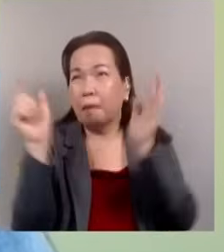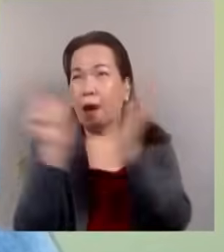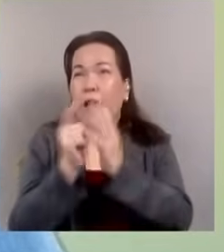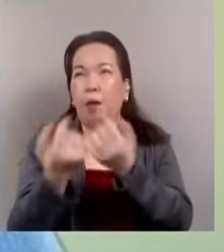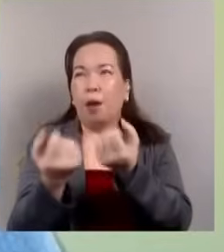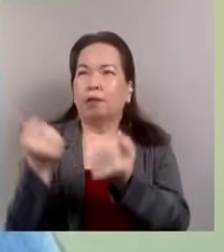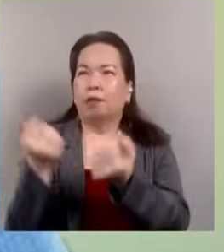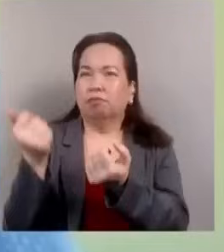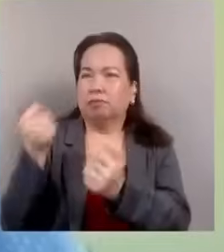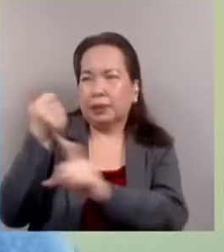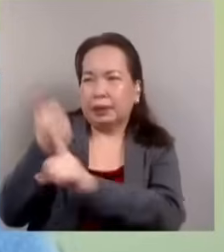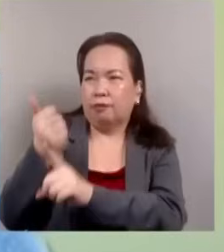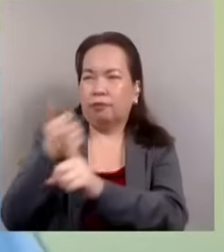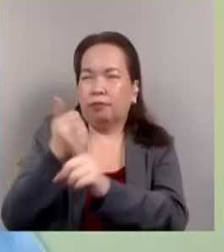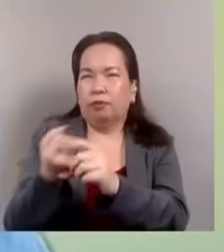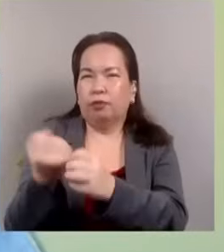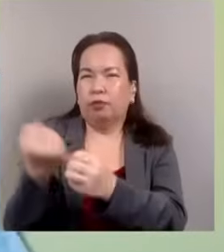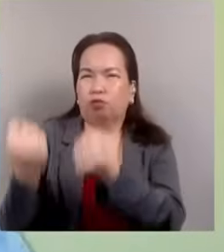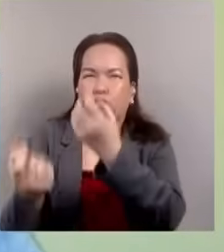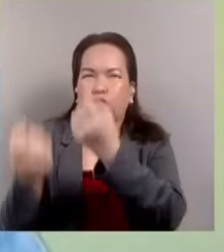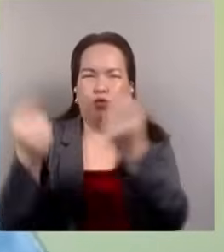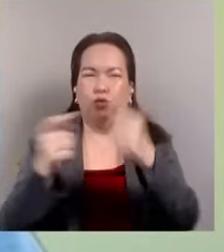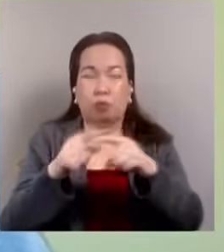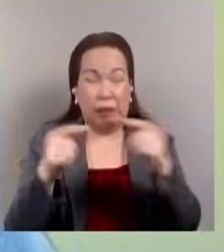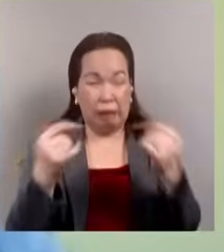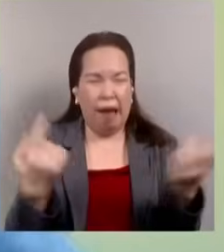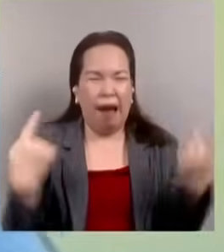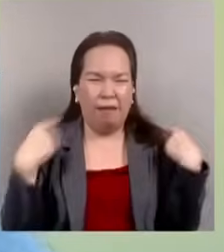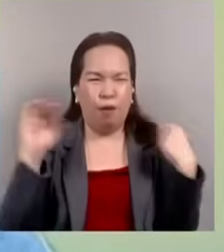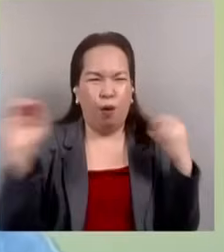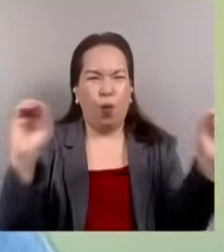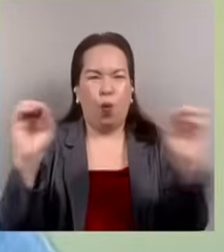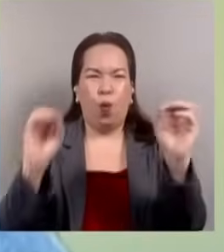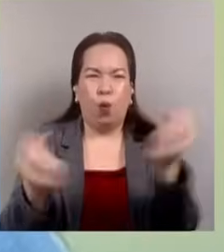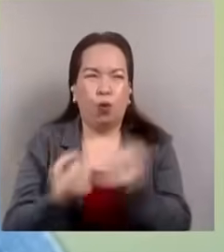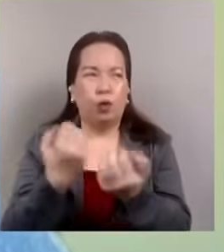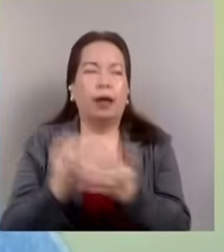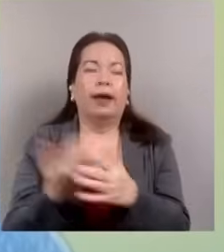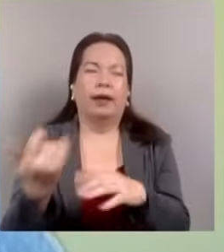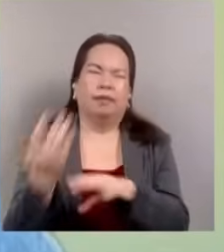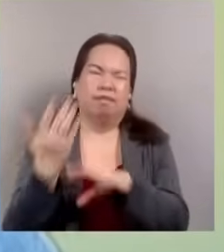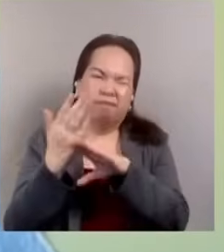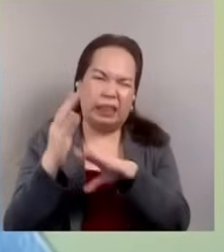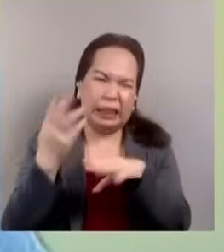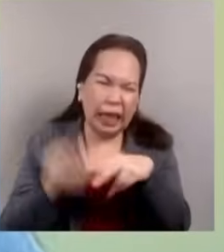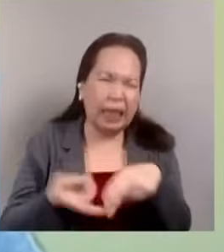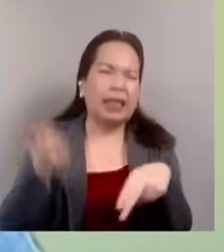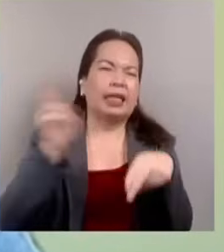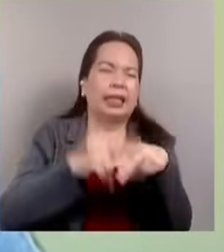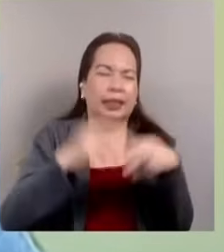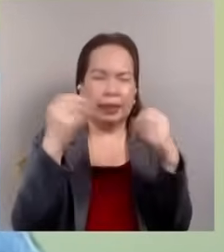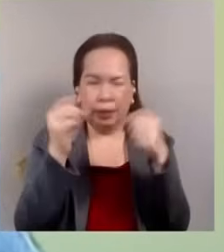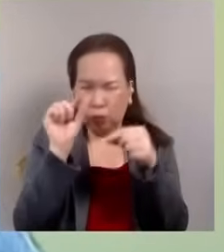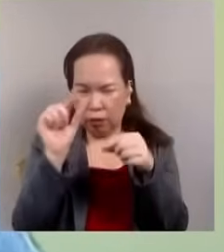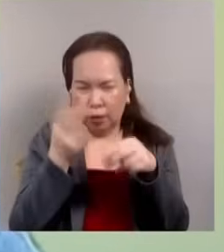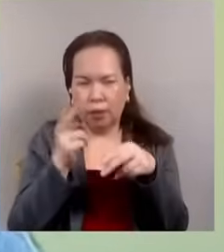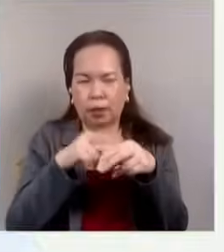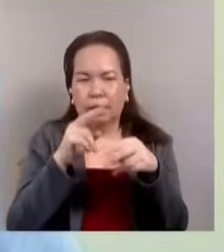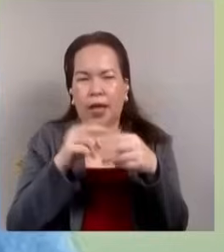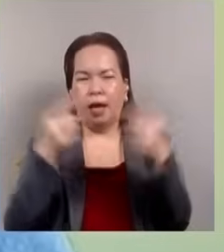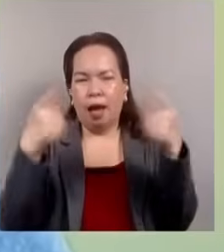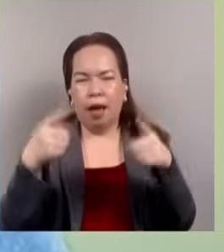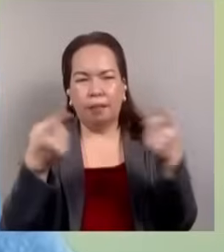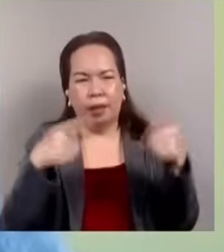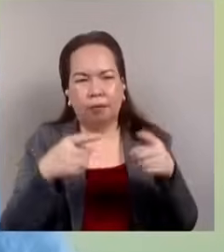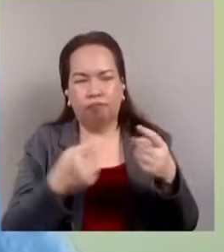time, nag-umpisa na naman magpaputok at nakita naman natin na tumaas ng kaunti ng ating fireworks-related injuries.